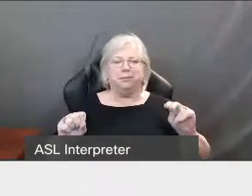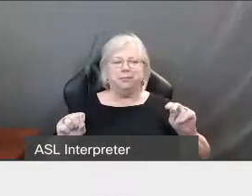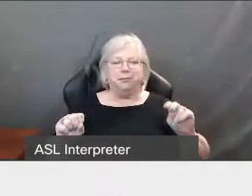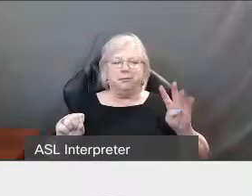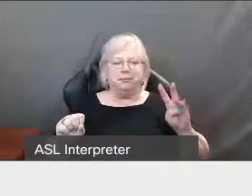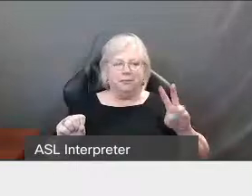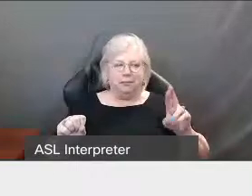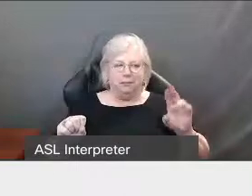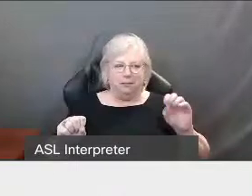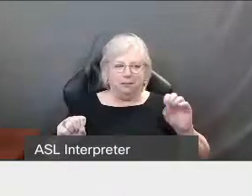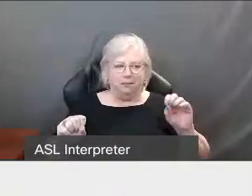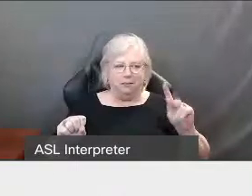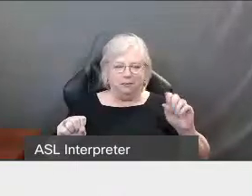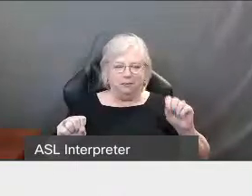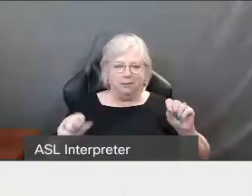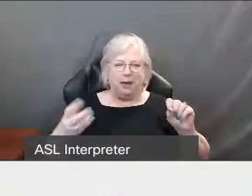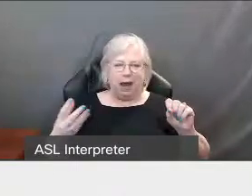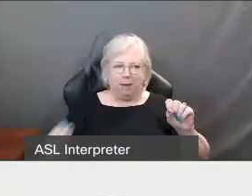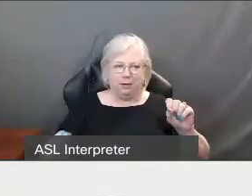Brooks,